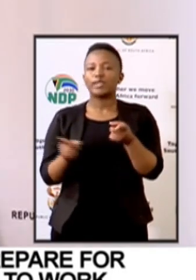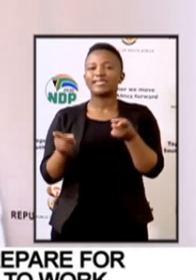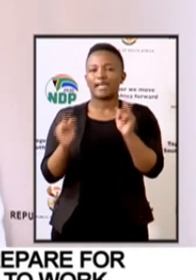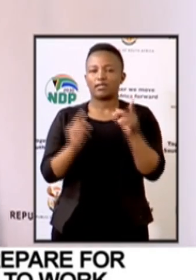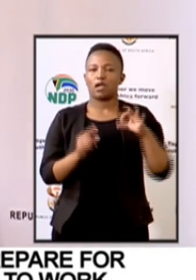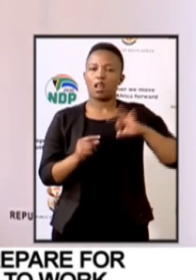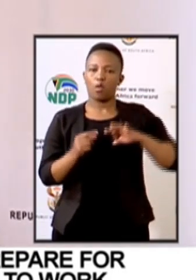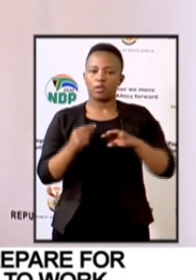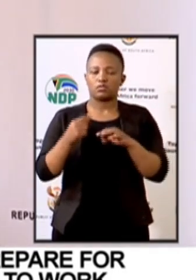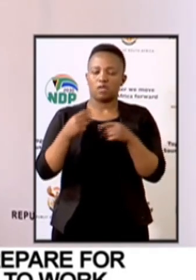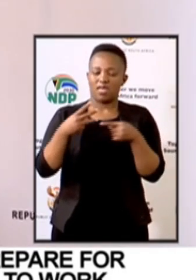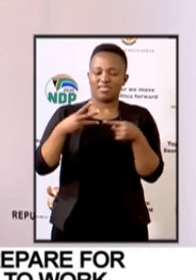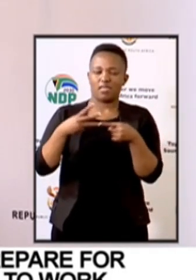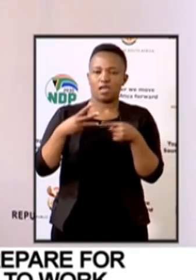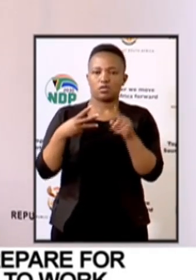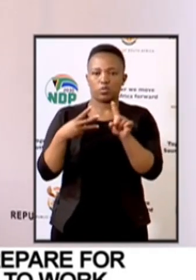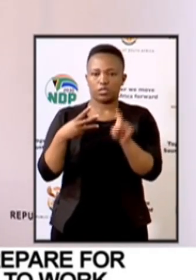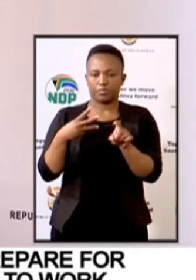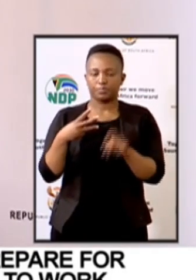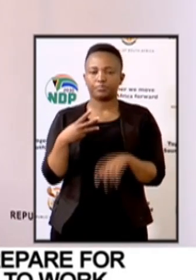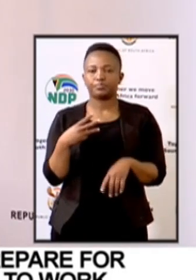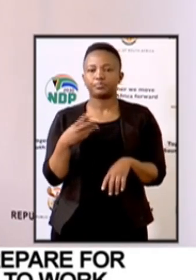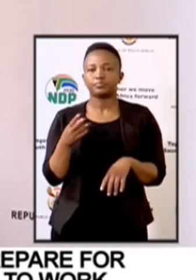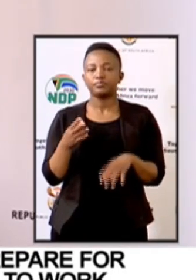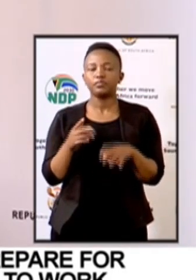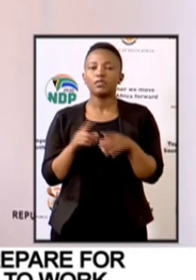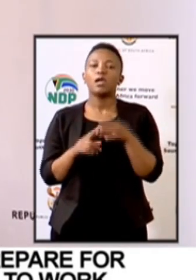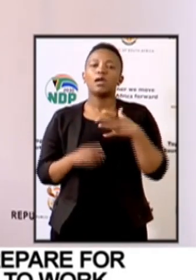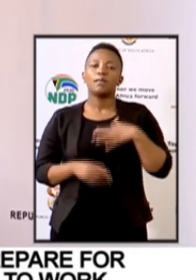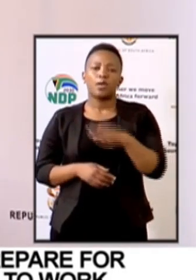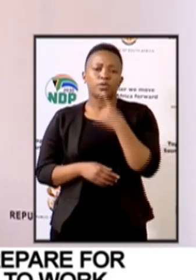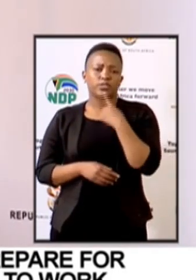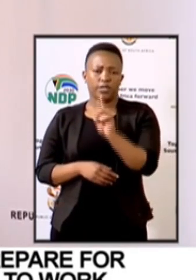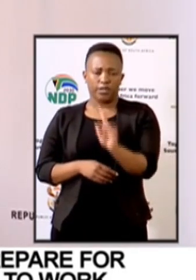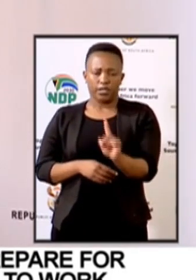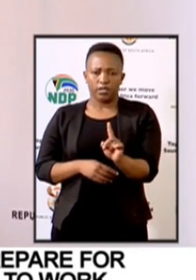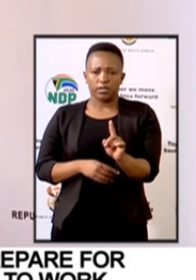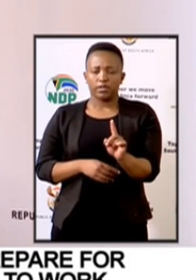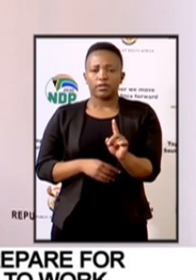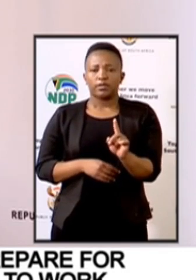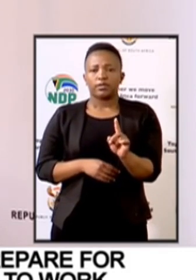Okay. Now, let me say this in relation to that.